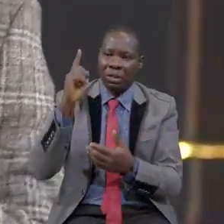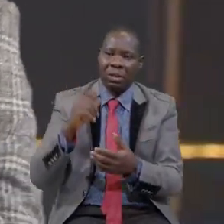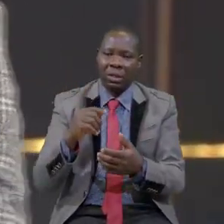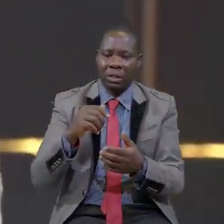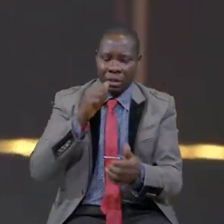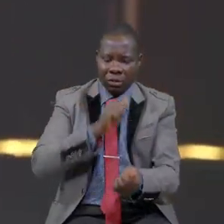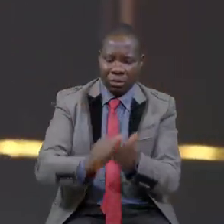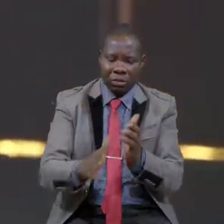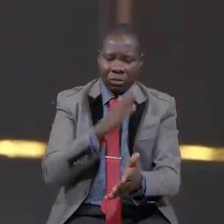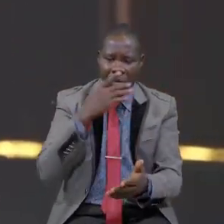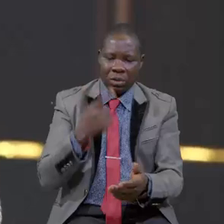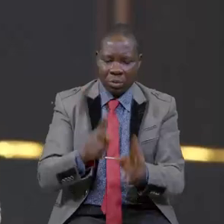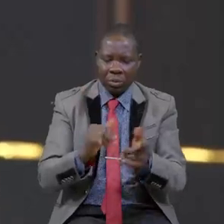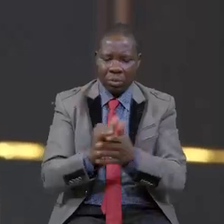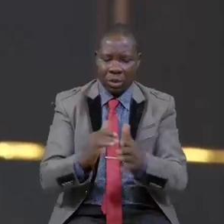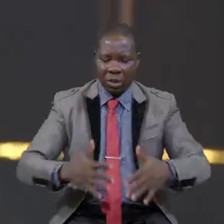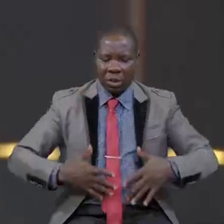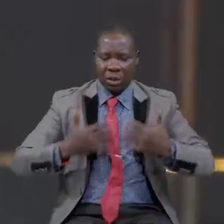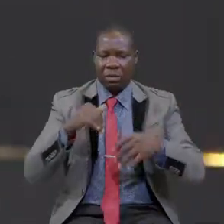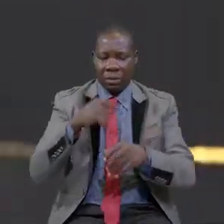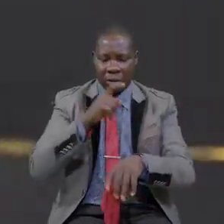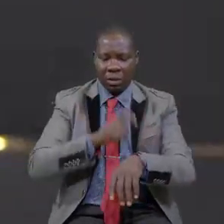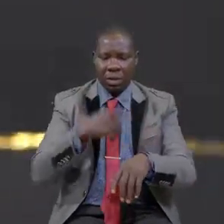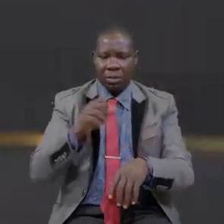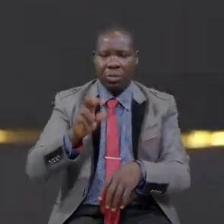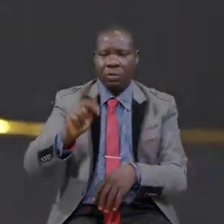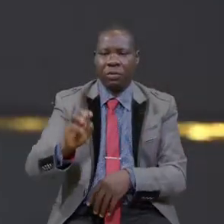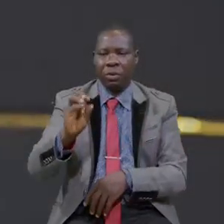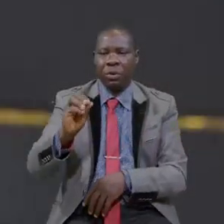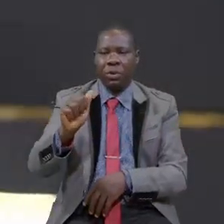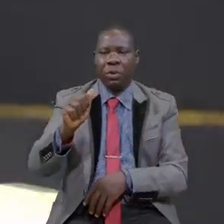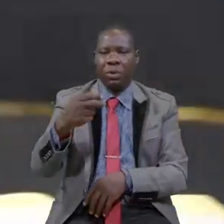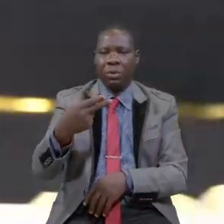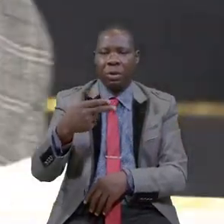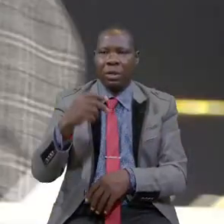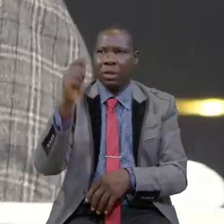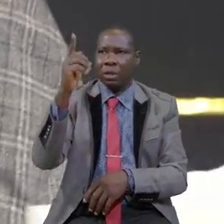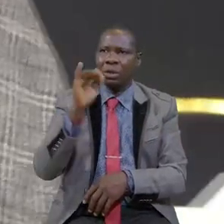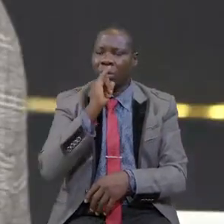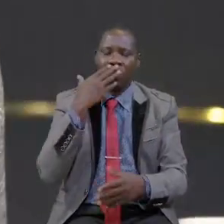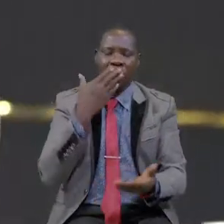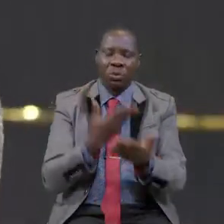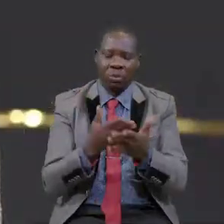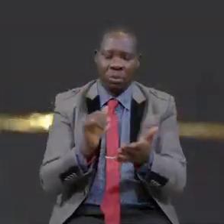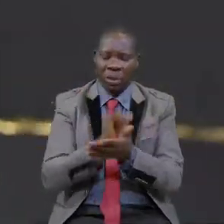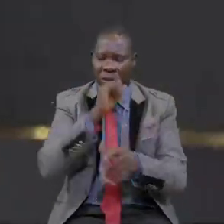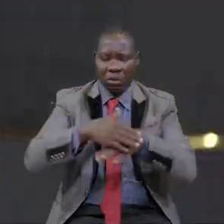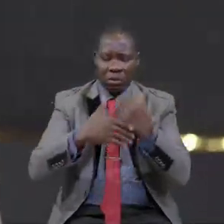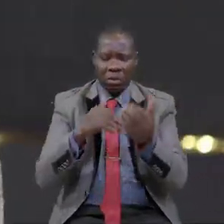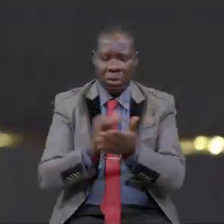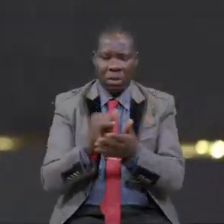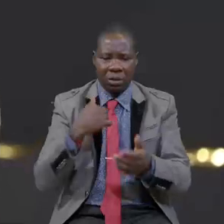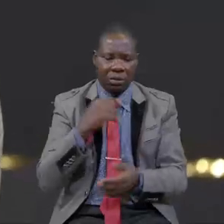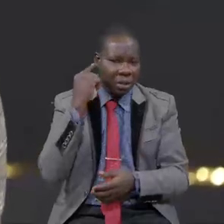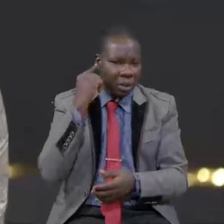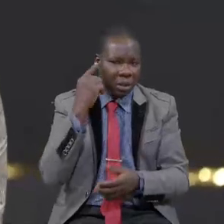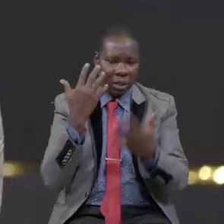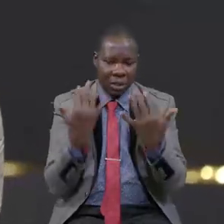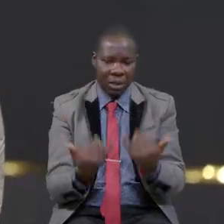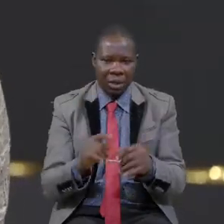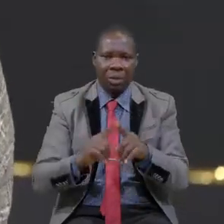time of Noah God is good that's all we we're hearing now but in his